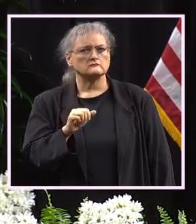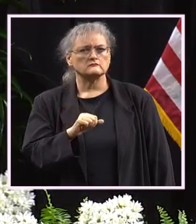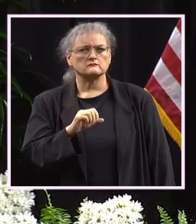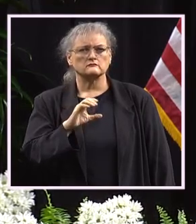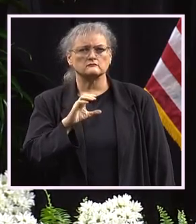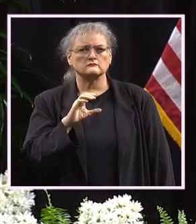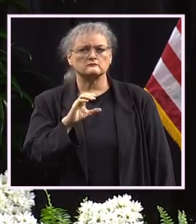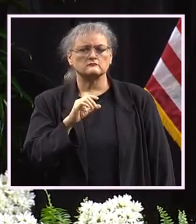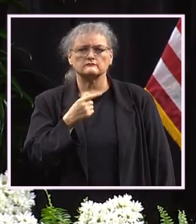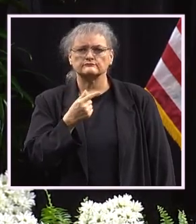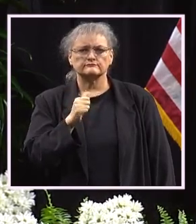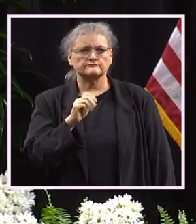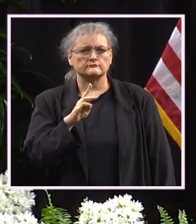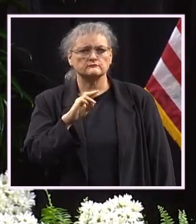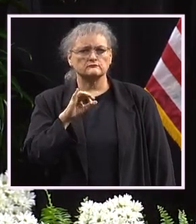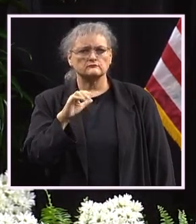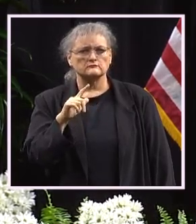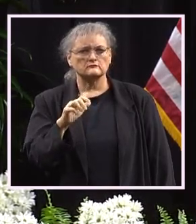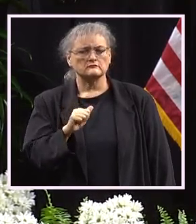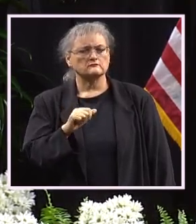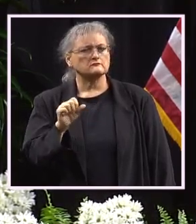Gabriela M. San Miguel.